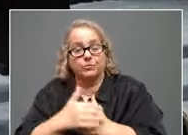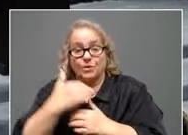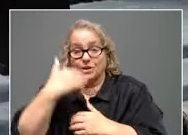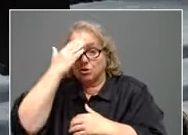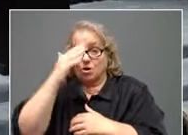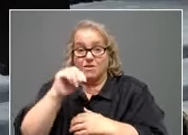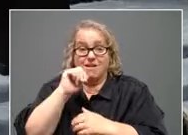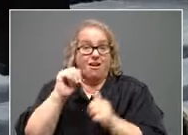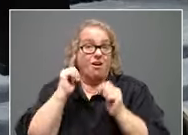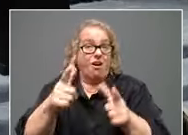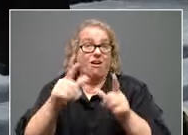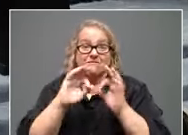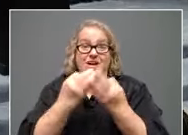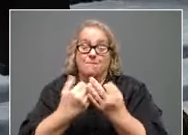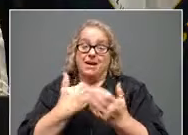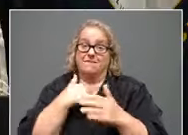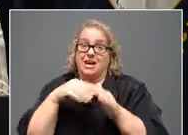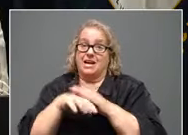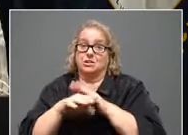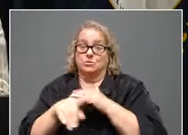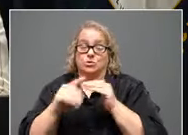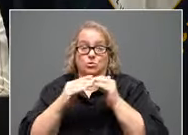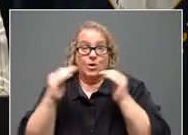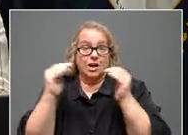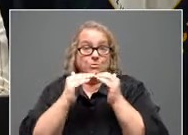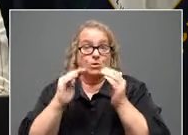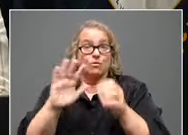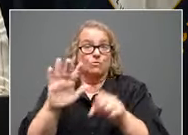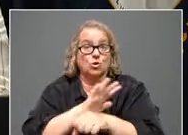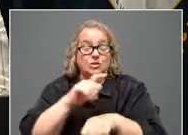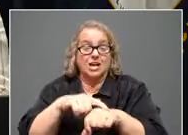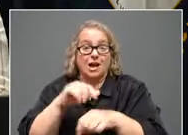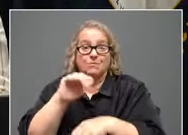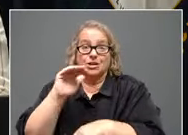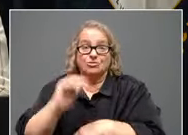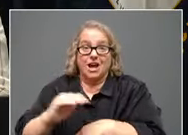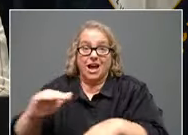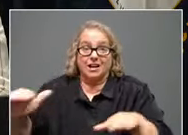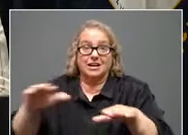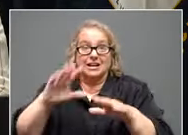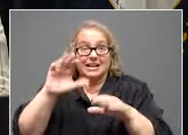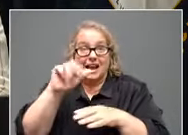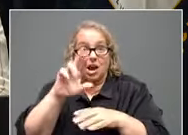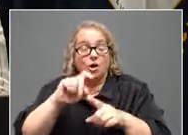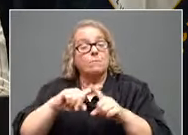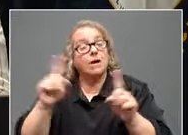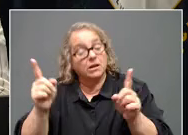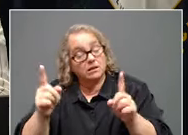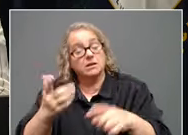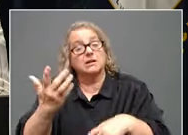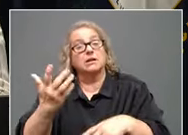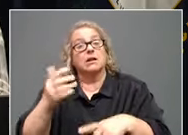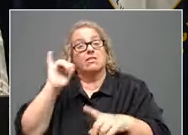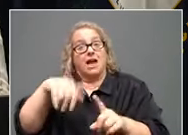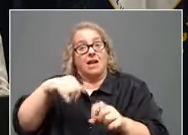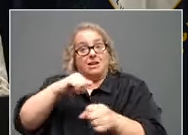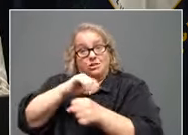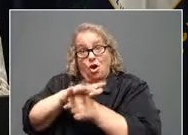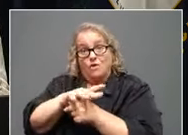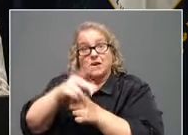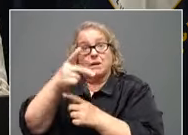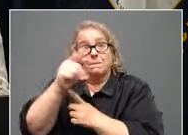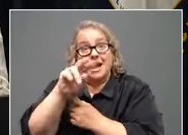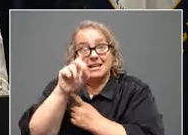family has access to equitable full-time childcare, and the pandemic has proven that this has been specifically